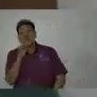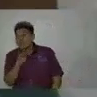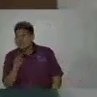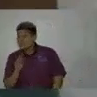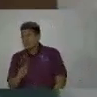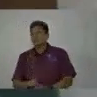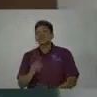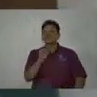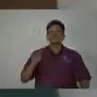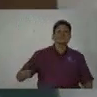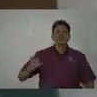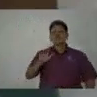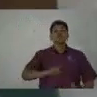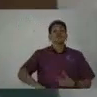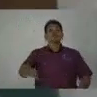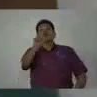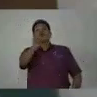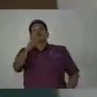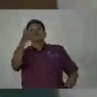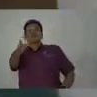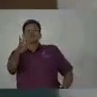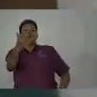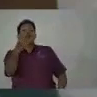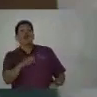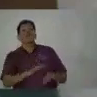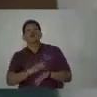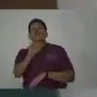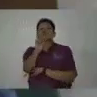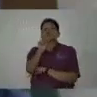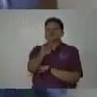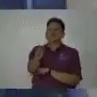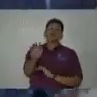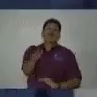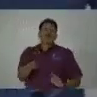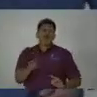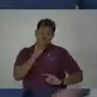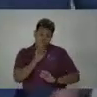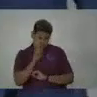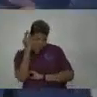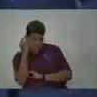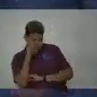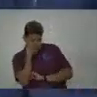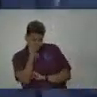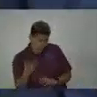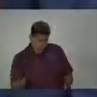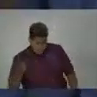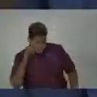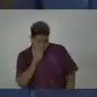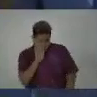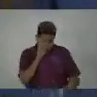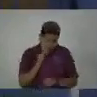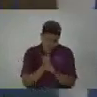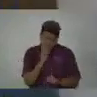in 2020, in 2021, and in 2022, is it reasonable to ask 4 years later?